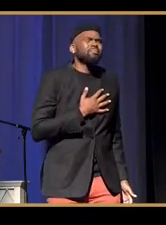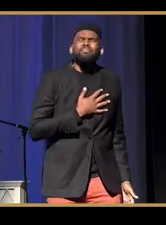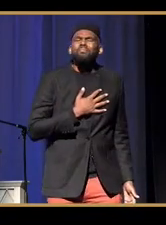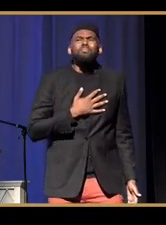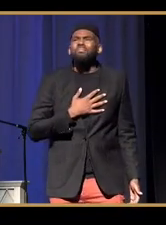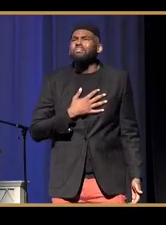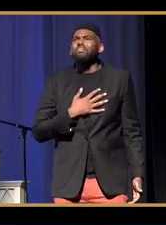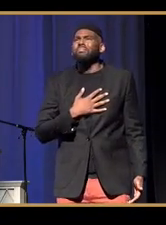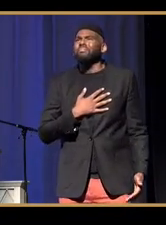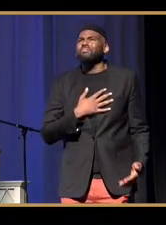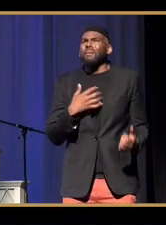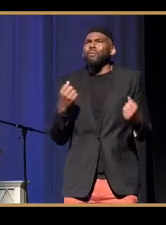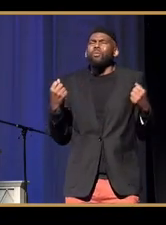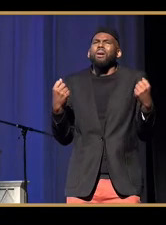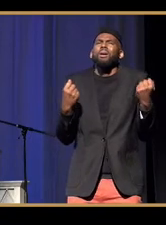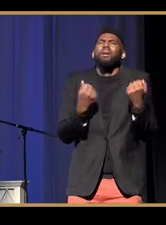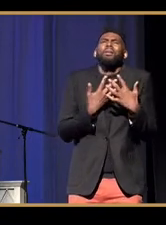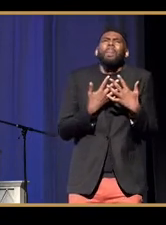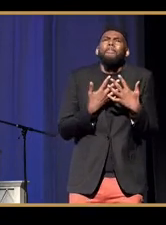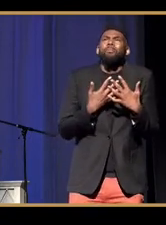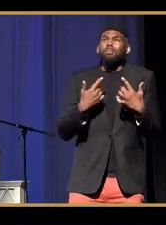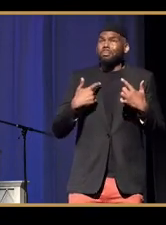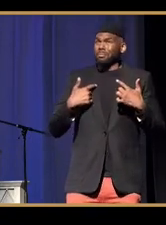am so